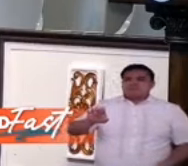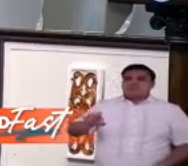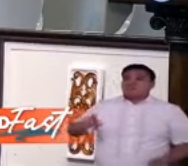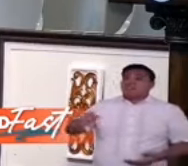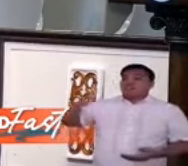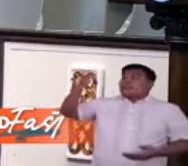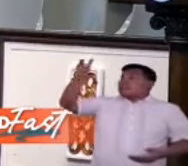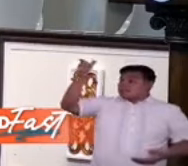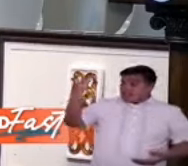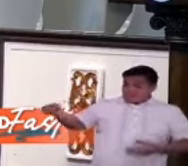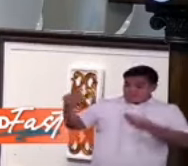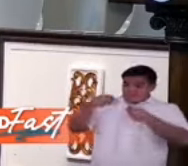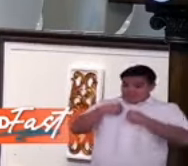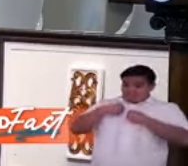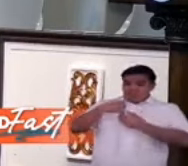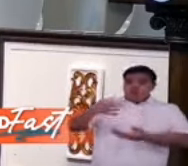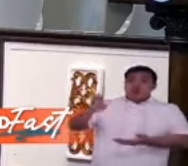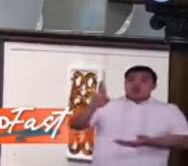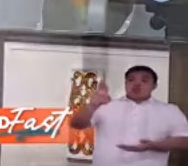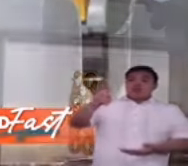gives rewards for righteous living?